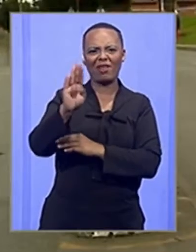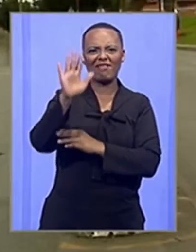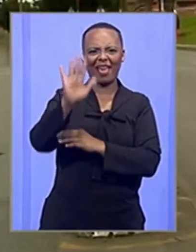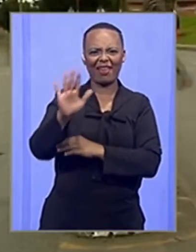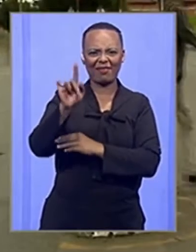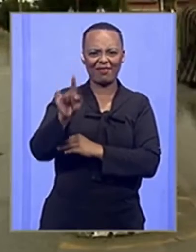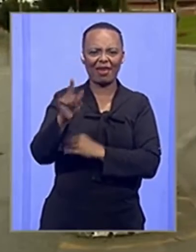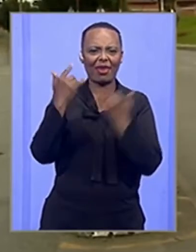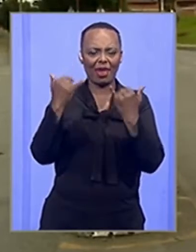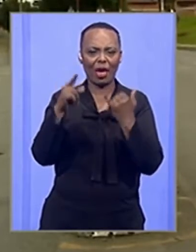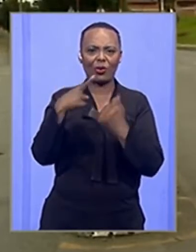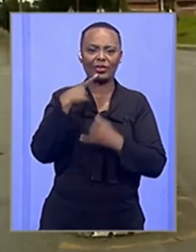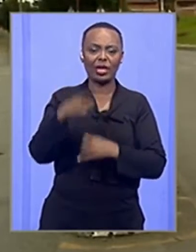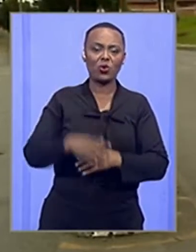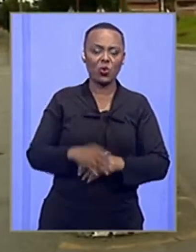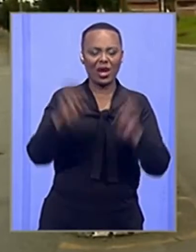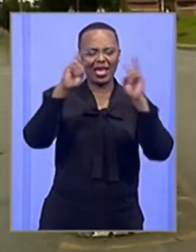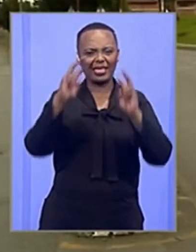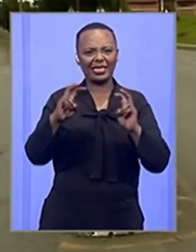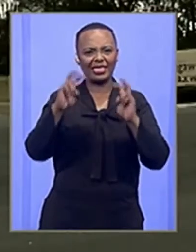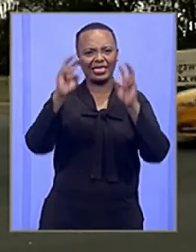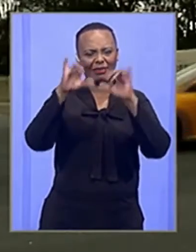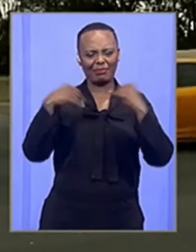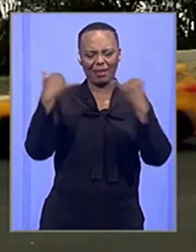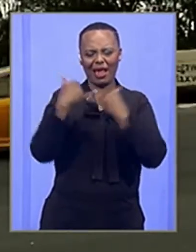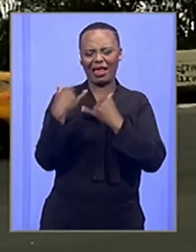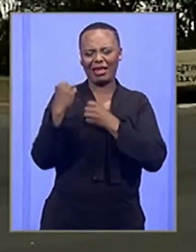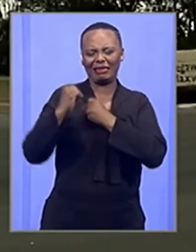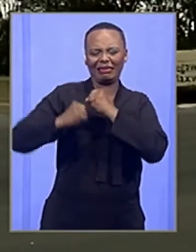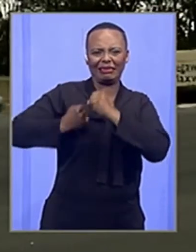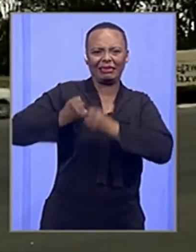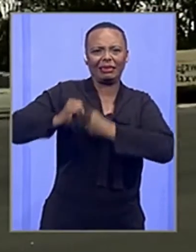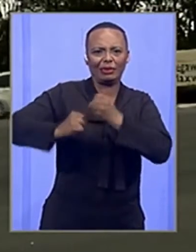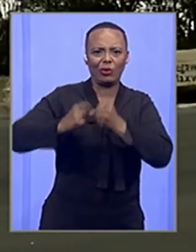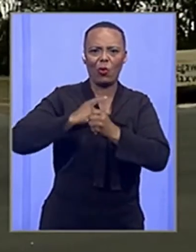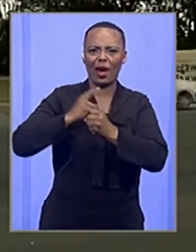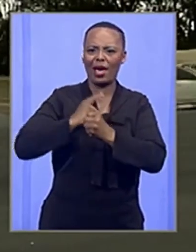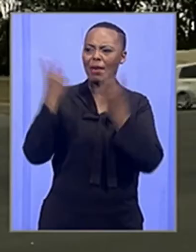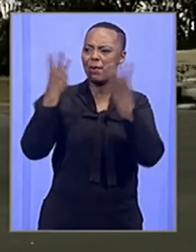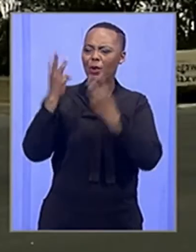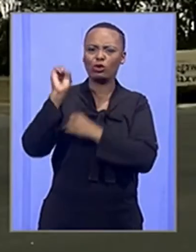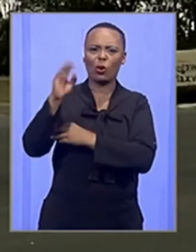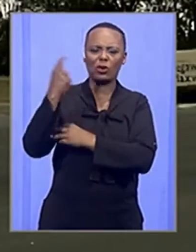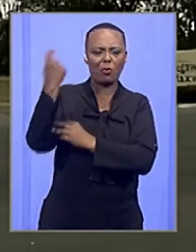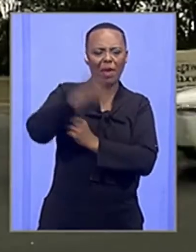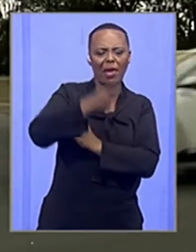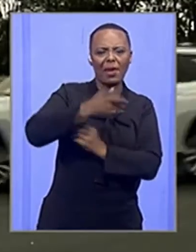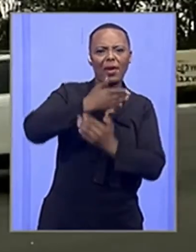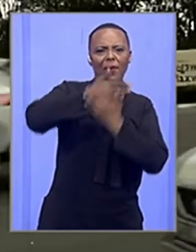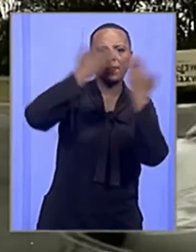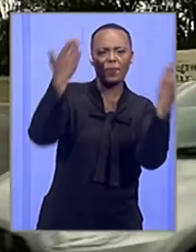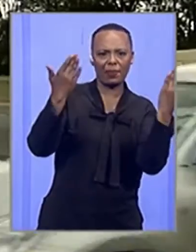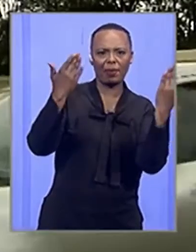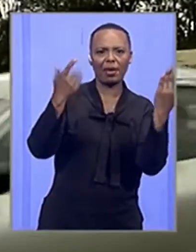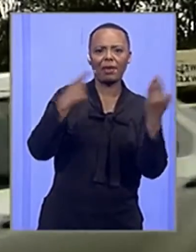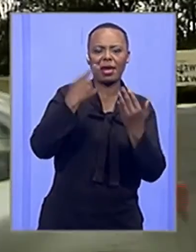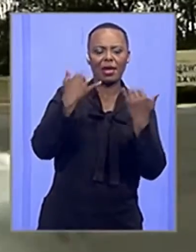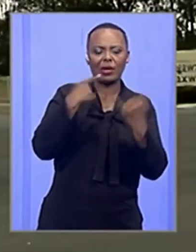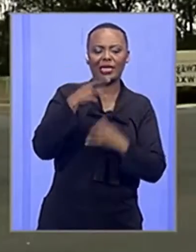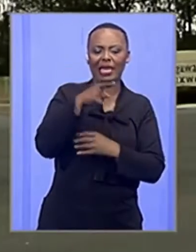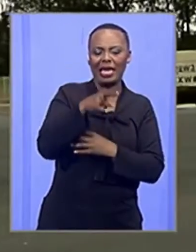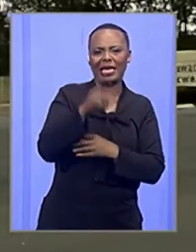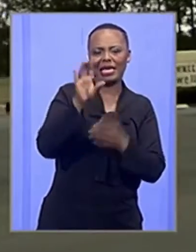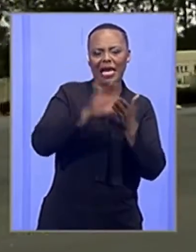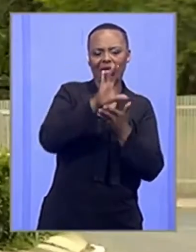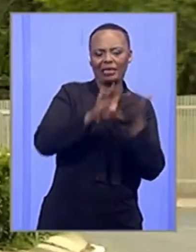sa motlakase se ntse se kgaratlha go kokoanya madi a se a kolotiwang ebile seelo sa sona sa dipeeletso se kwa